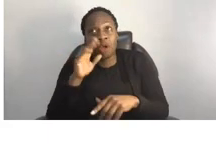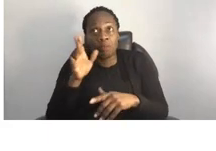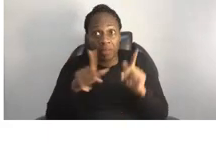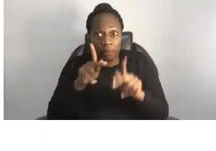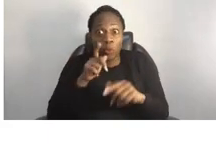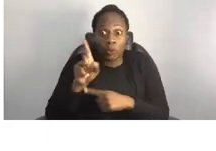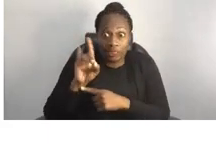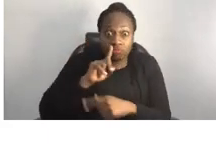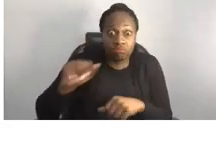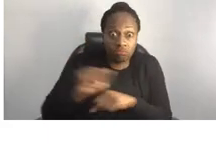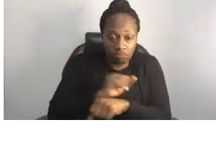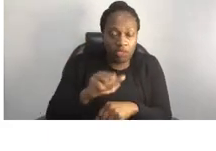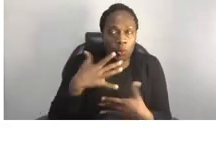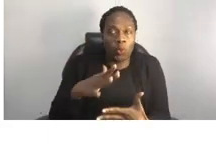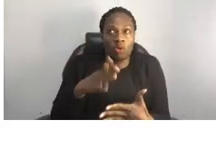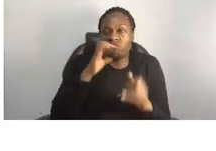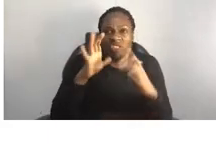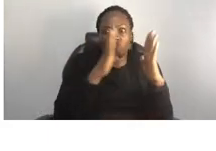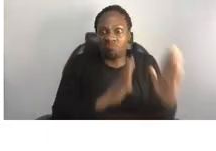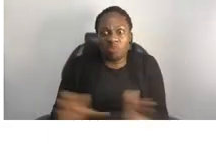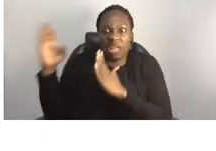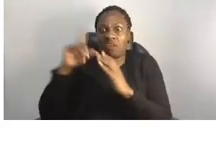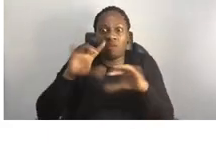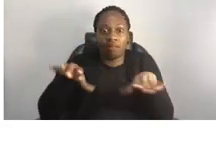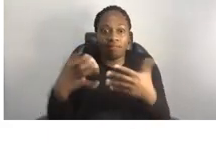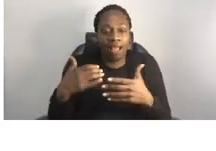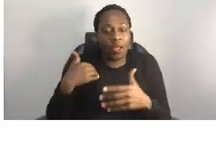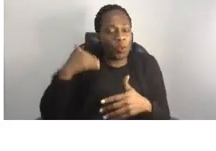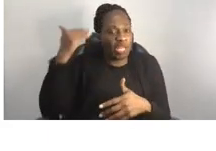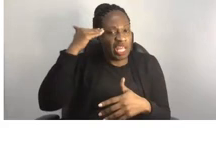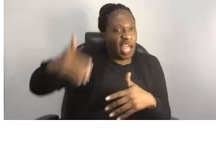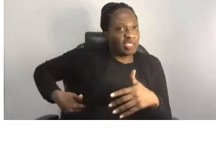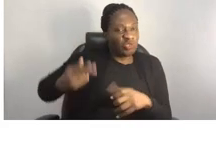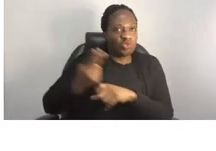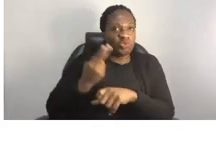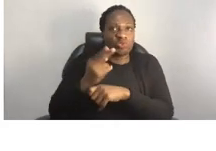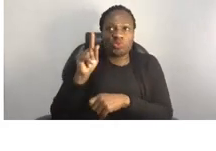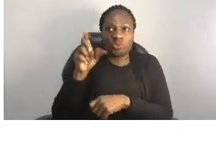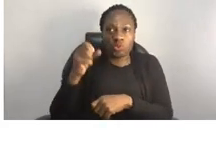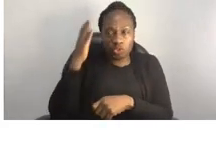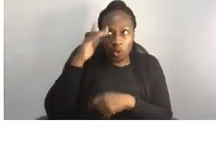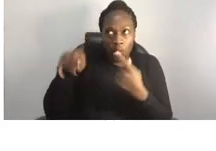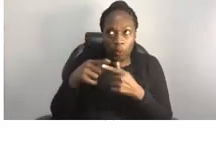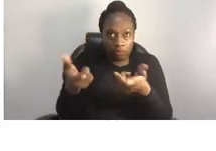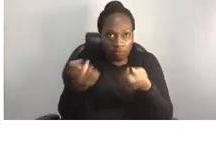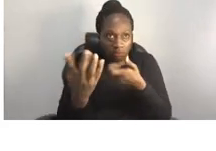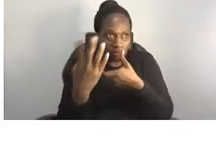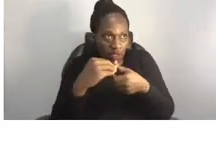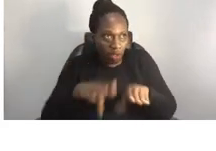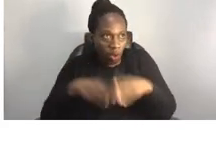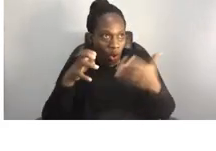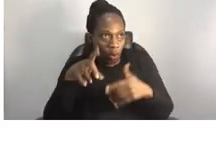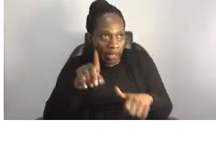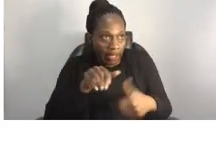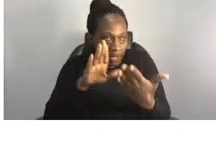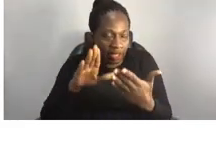did were really richly prepared. We consciously use tools that might be used when engaging with OpenPed, like